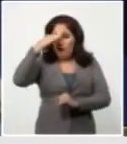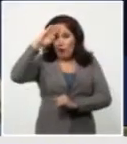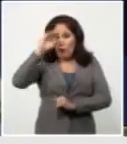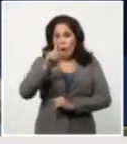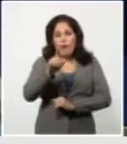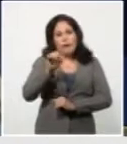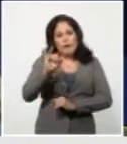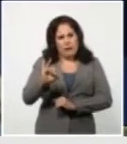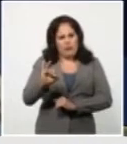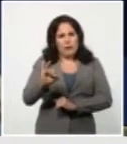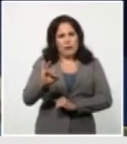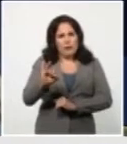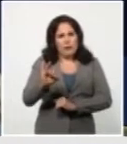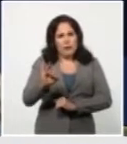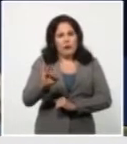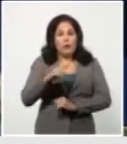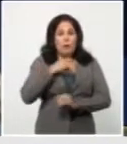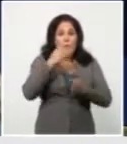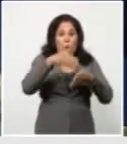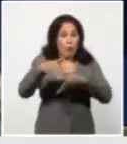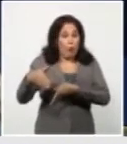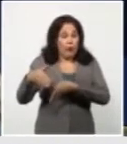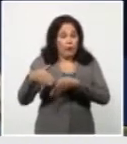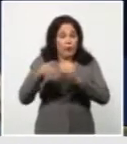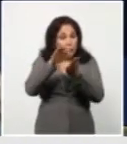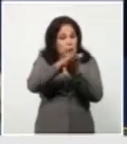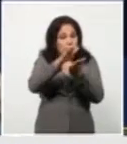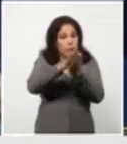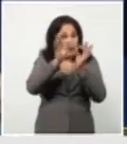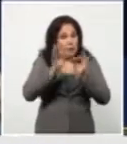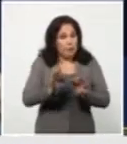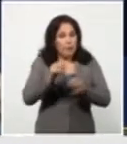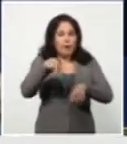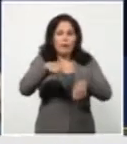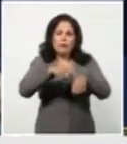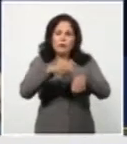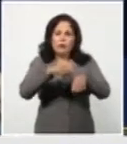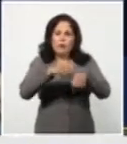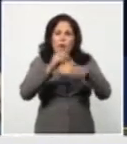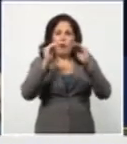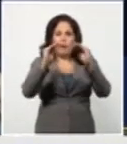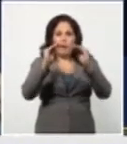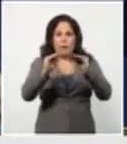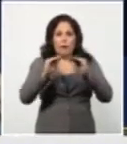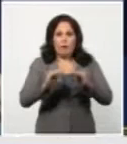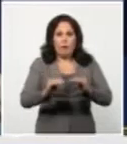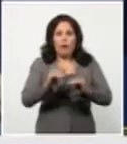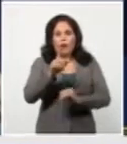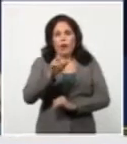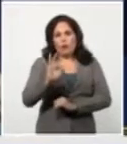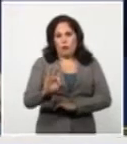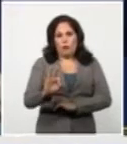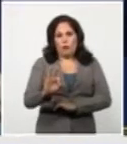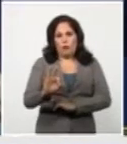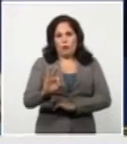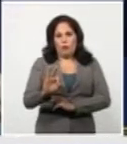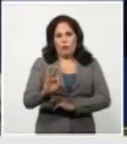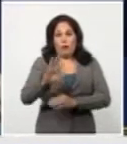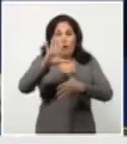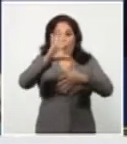Cuba was on the 17th place among the countries that make up the region of the Americas in terms of